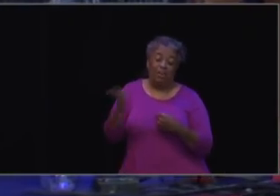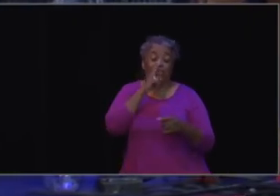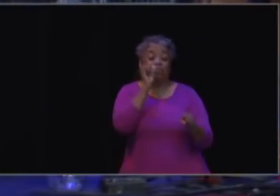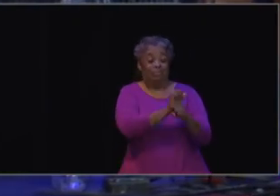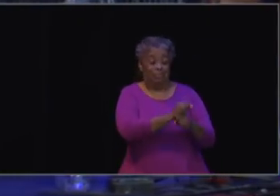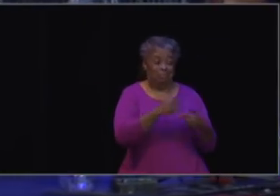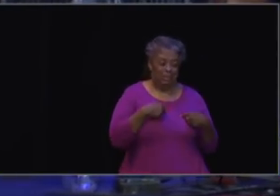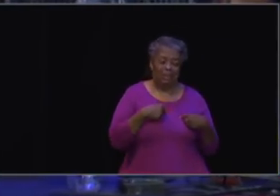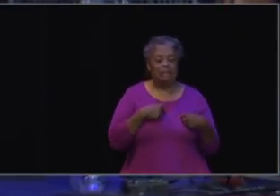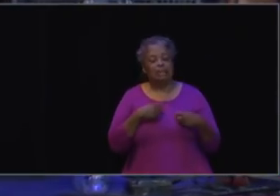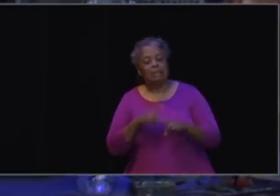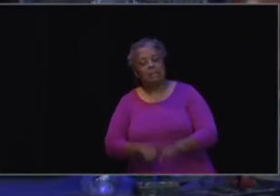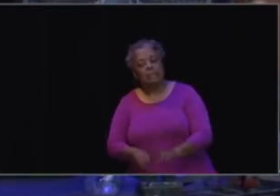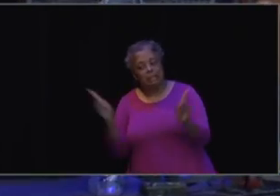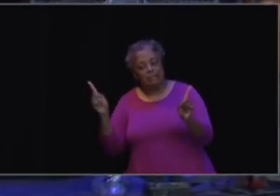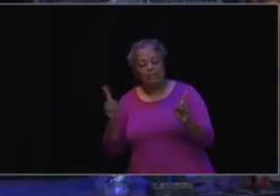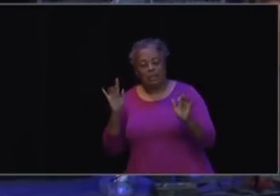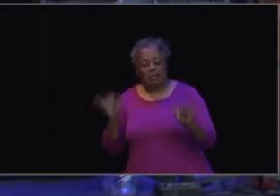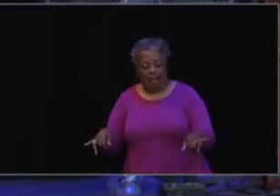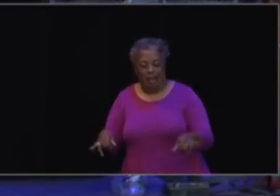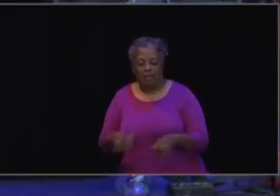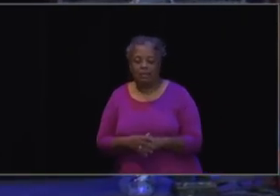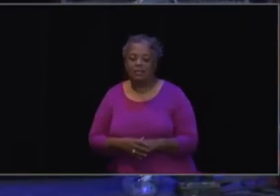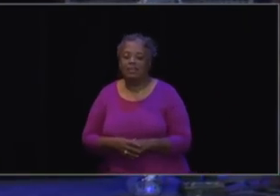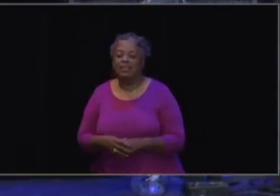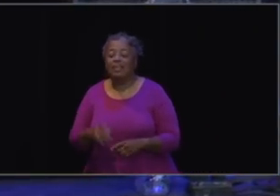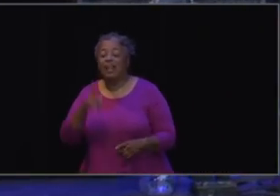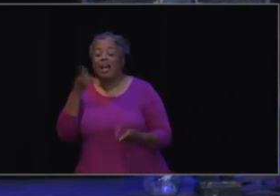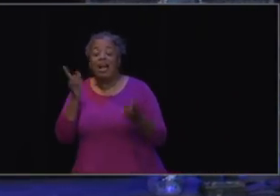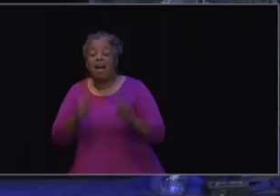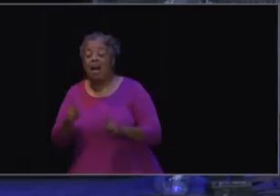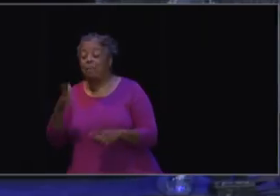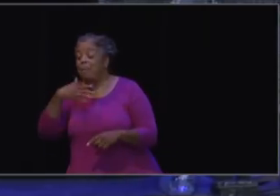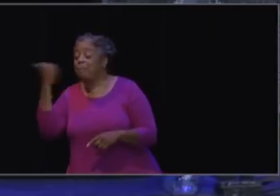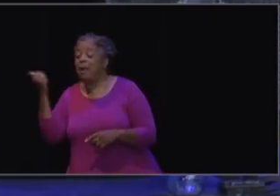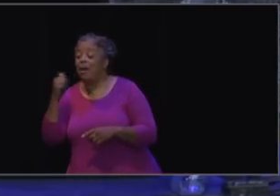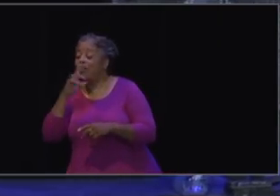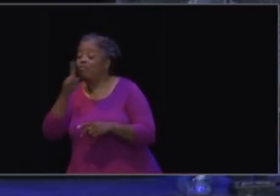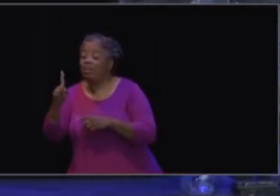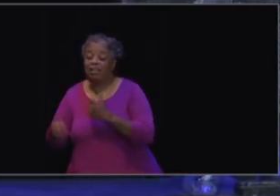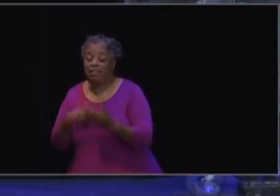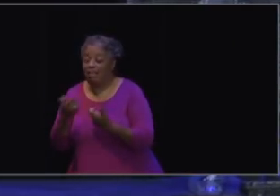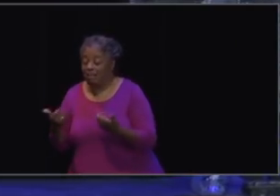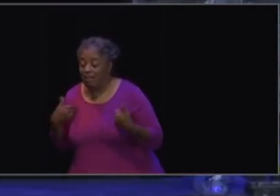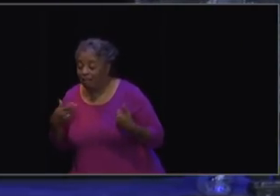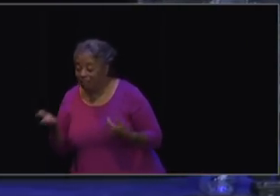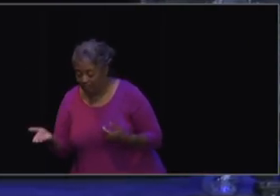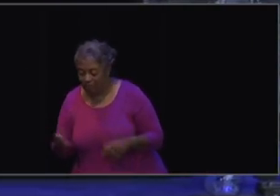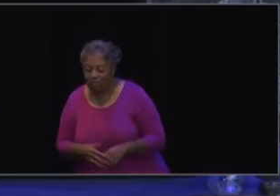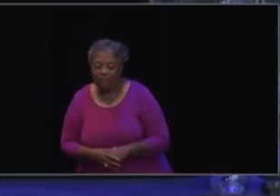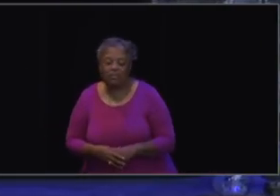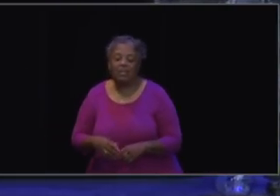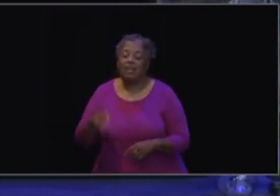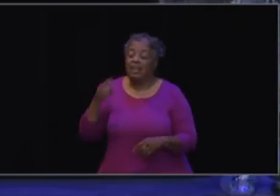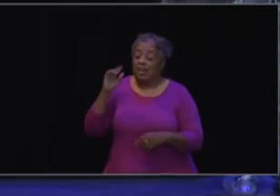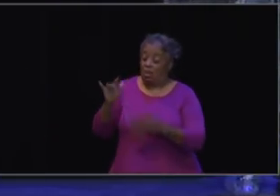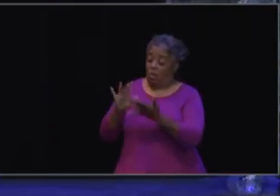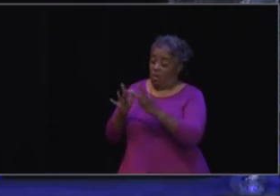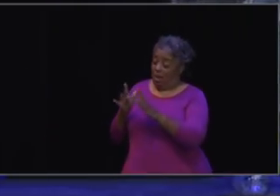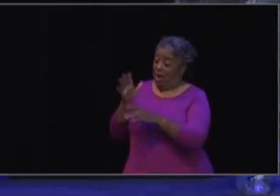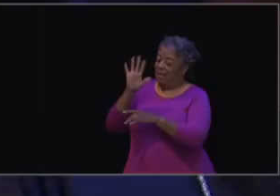me. I'm dow, better dow, than the real me. Dow, I'm better dow, than the real